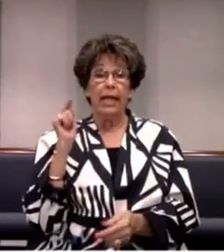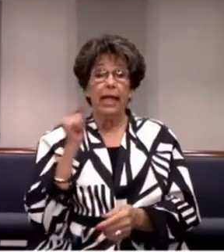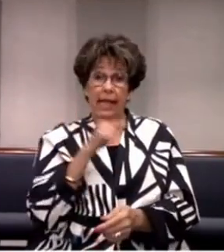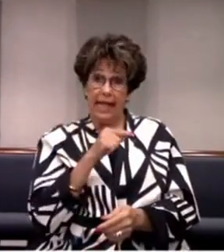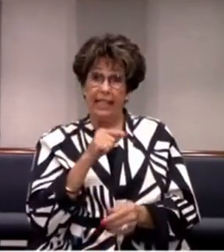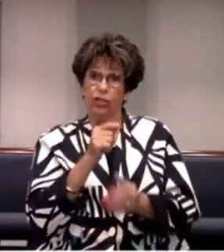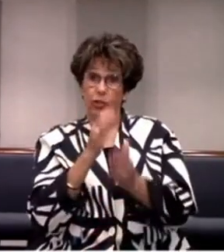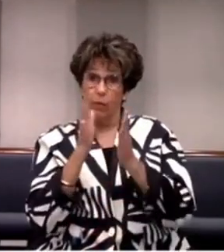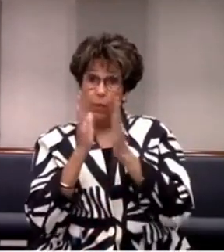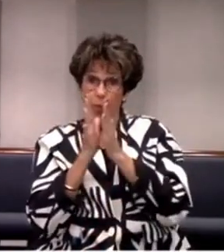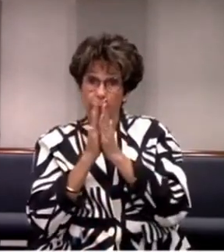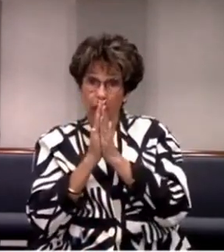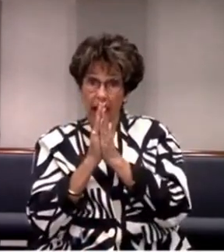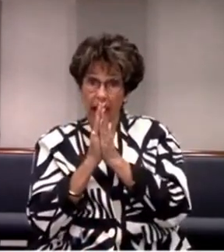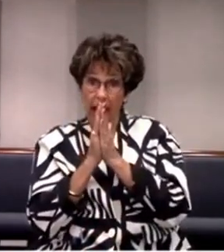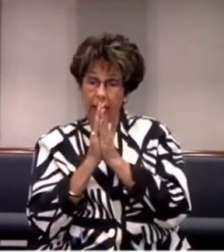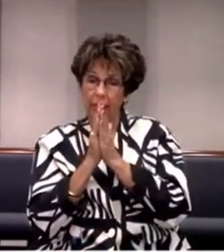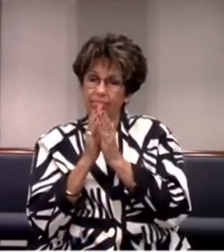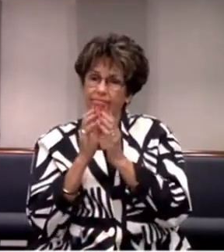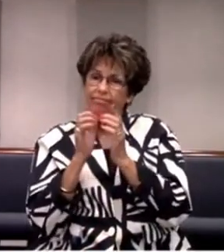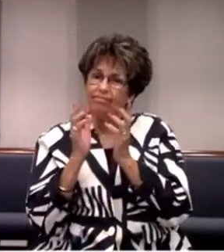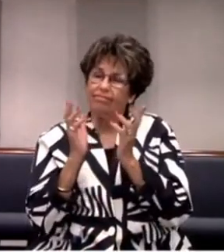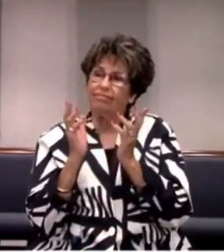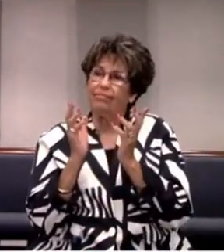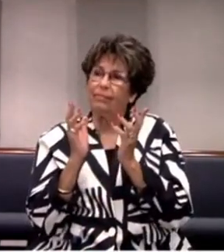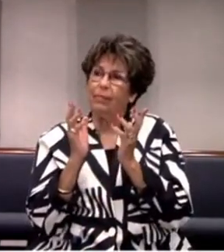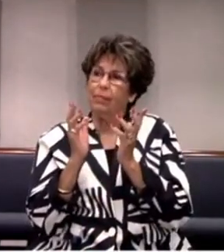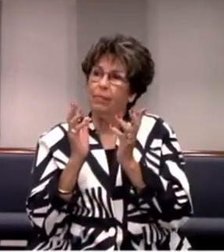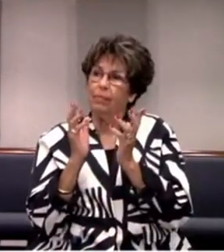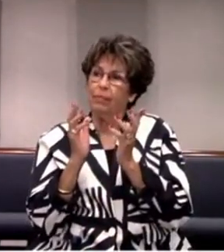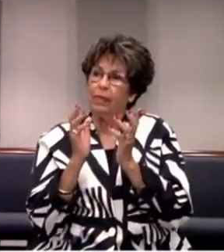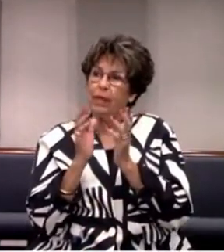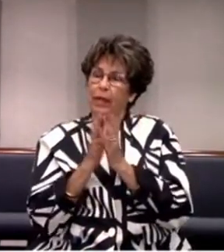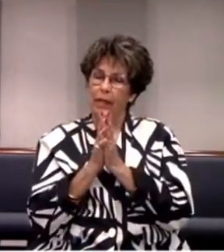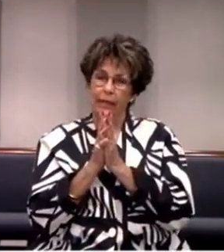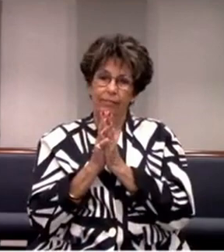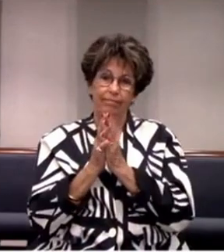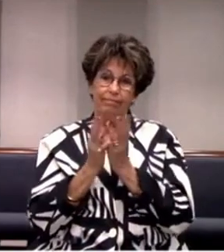praising. And by the way, there's no praising like after you get saved.